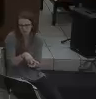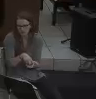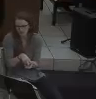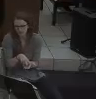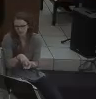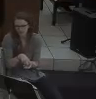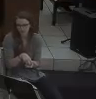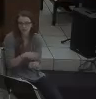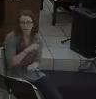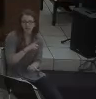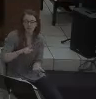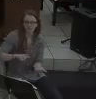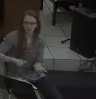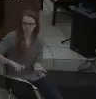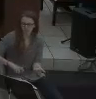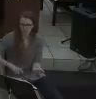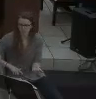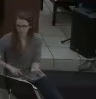knees,